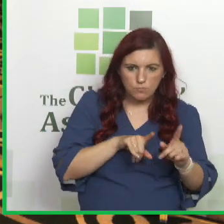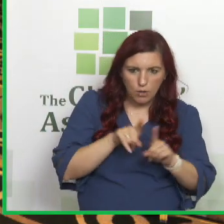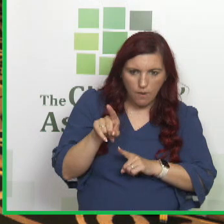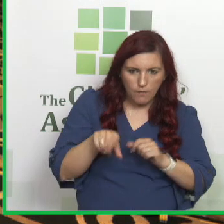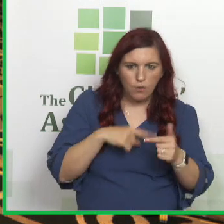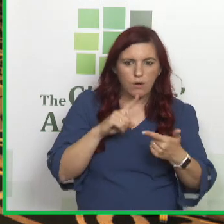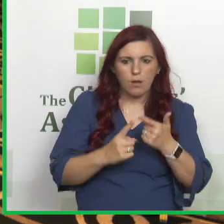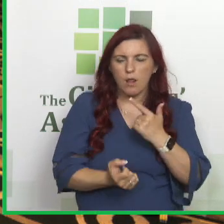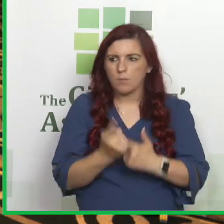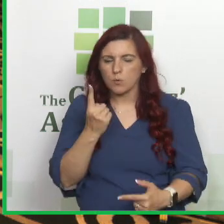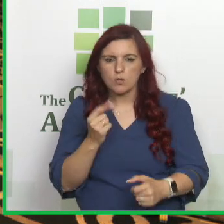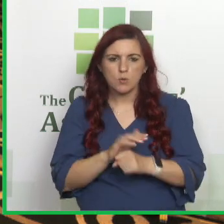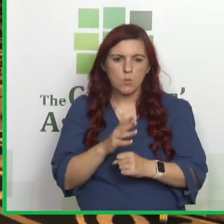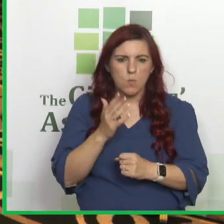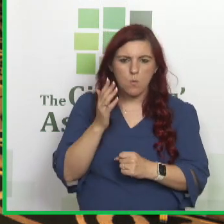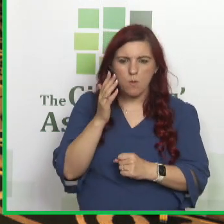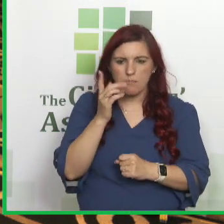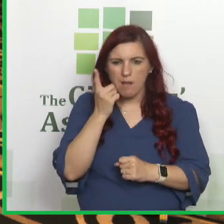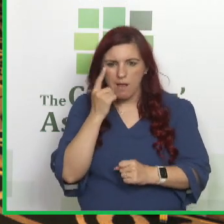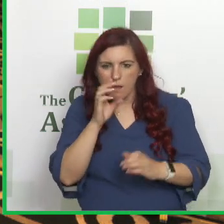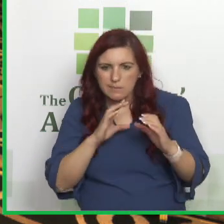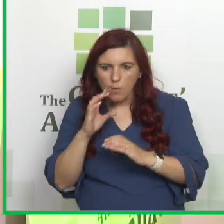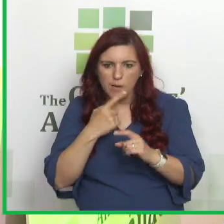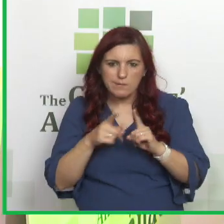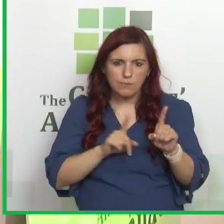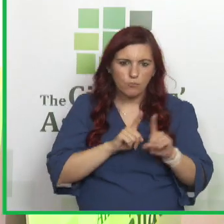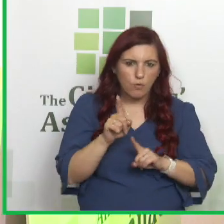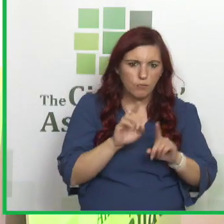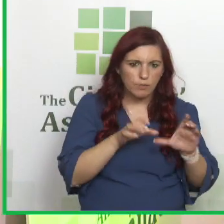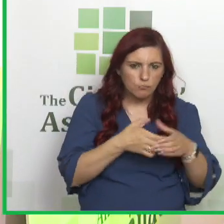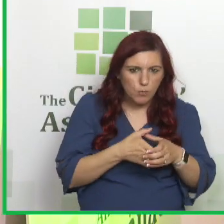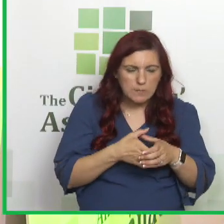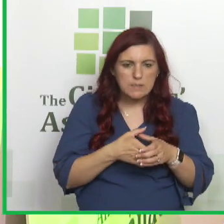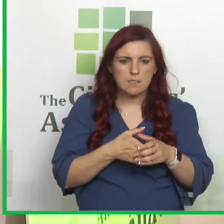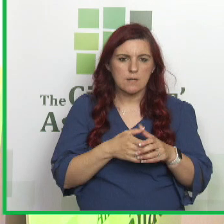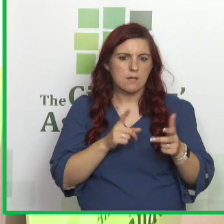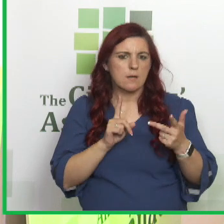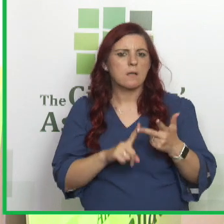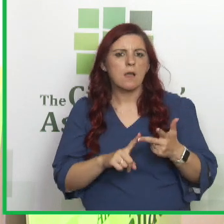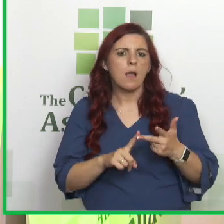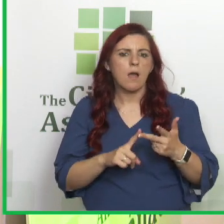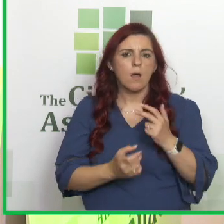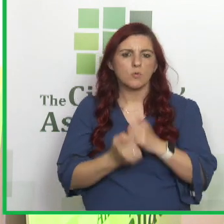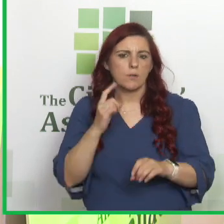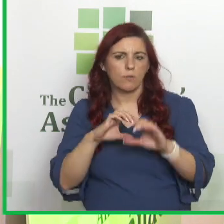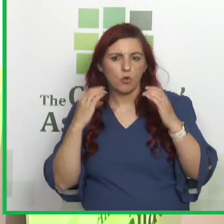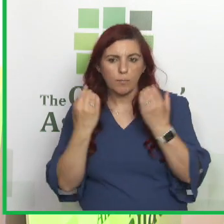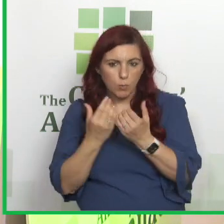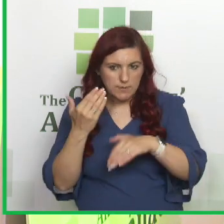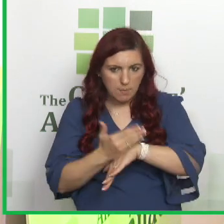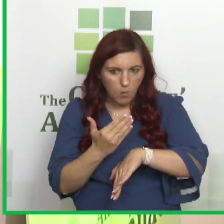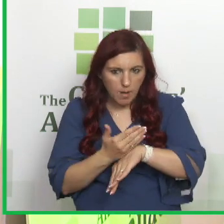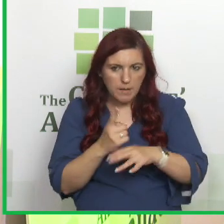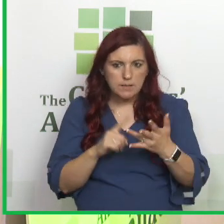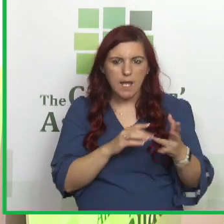an opportunity to explore recovery groups, faith-based groups, an opportunity for community employment,